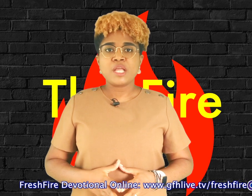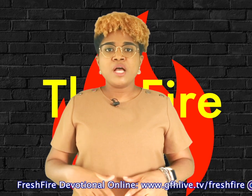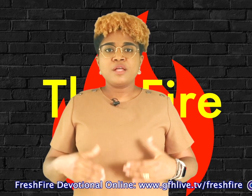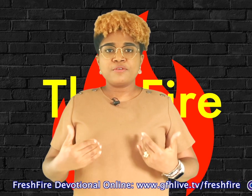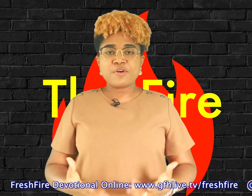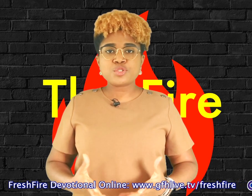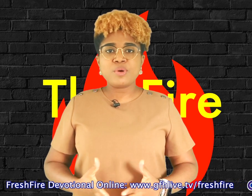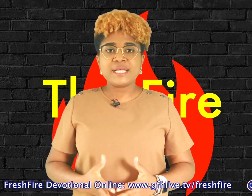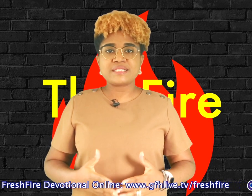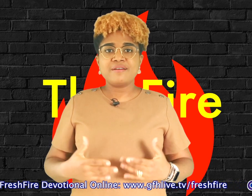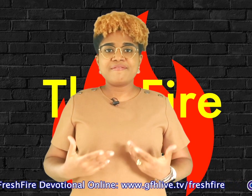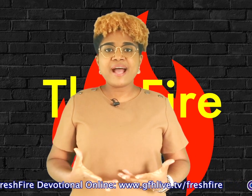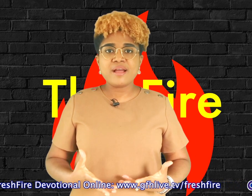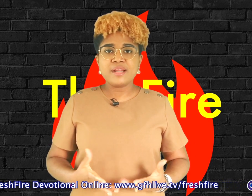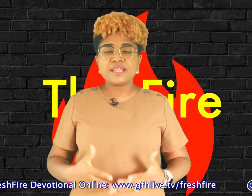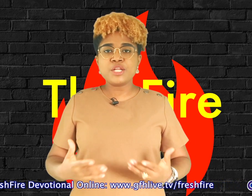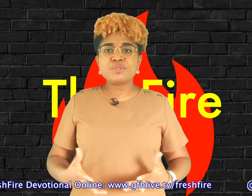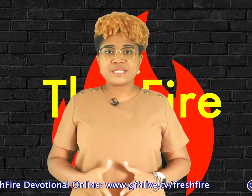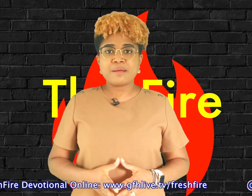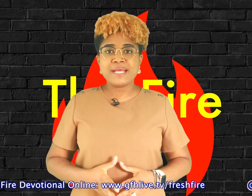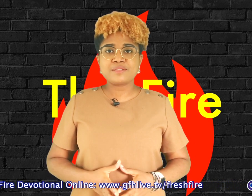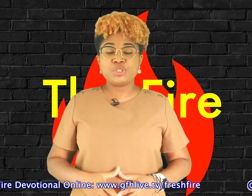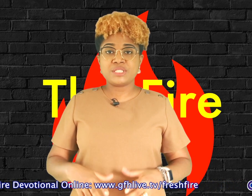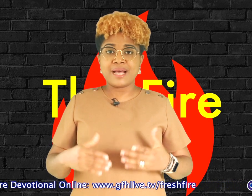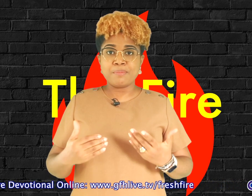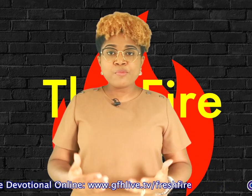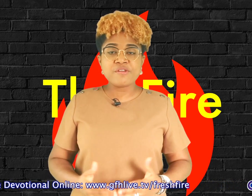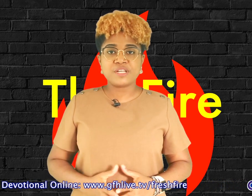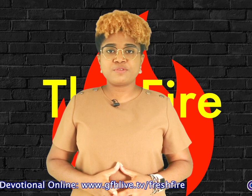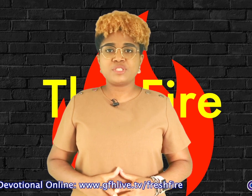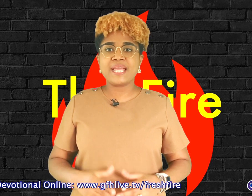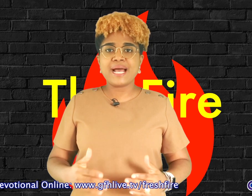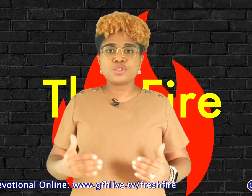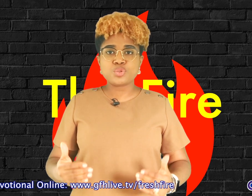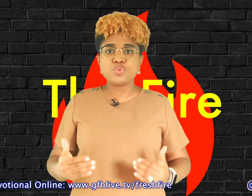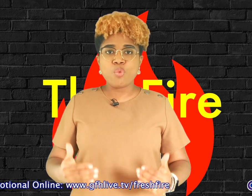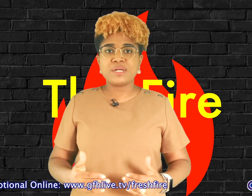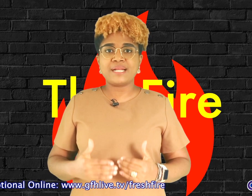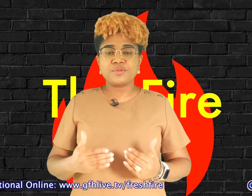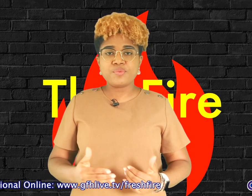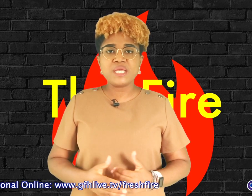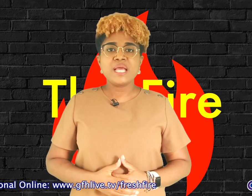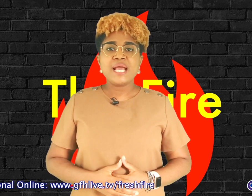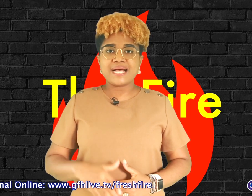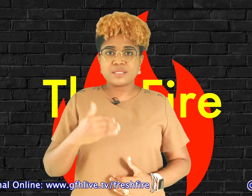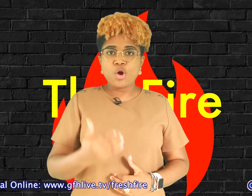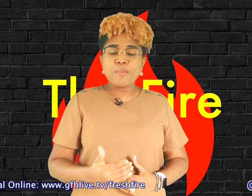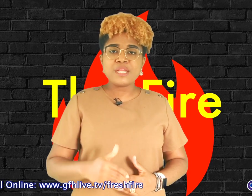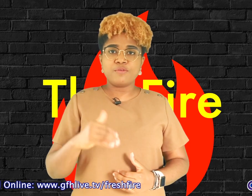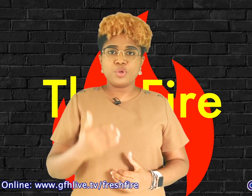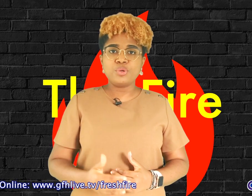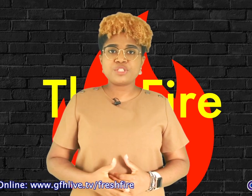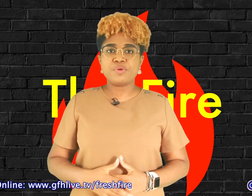today. The first one is fire in the New Testament, which is our memory verse for today, Acts 2, 1 and 3, as